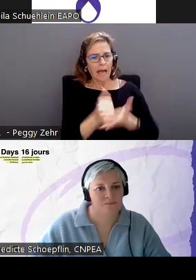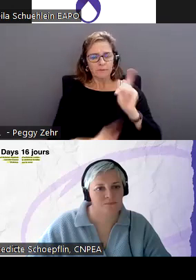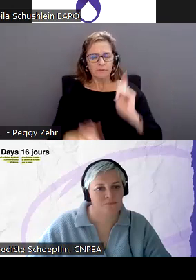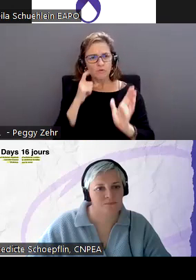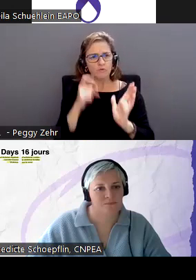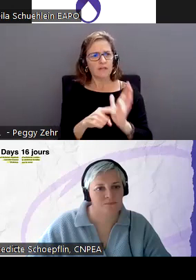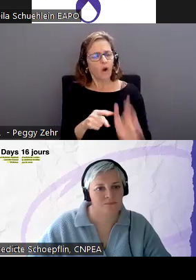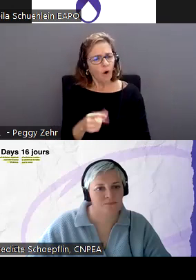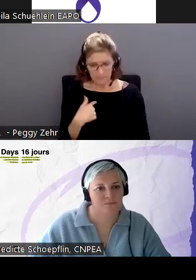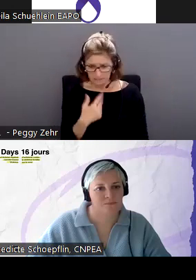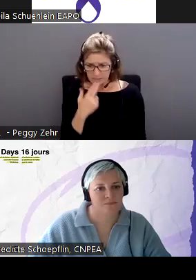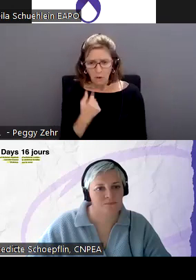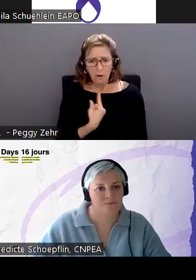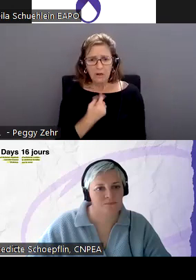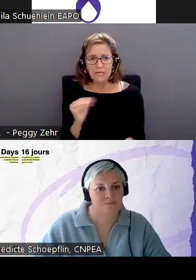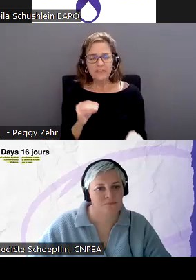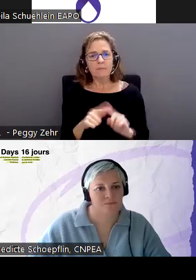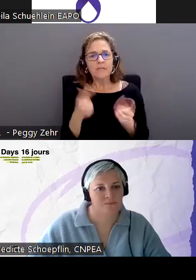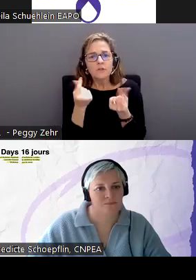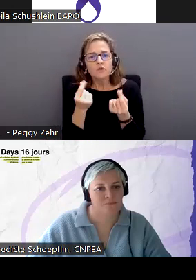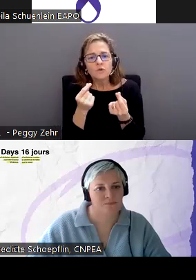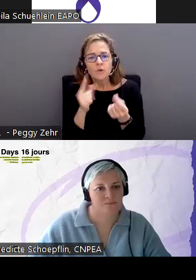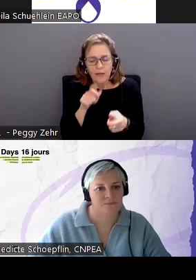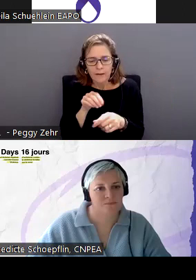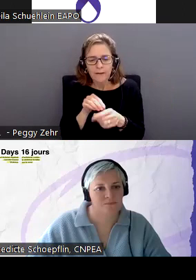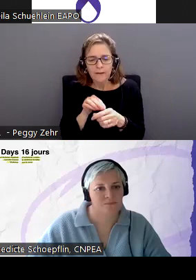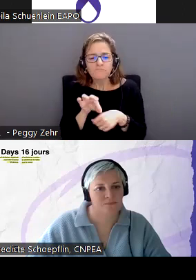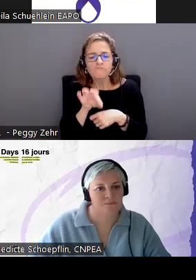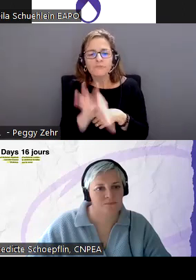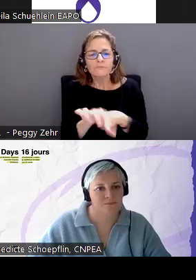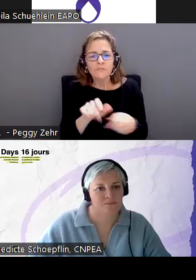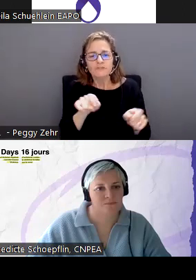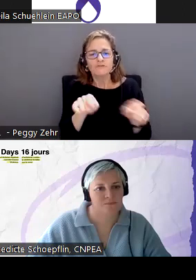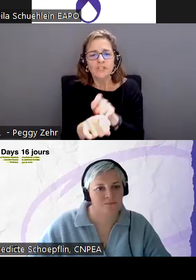it's meaningful, and can be done from anywhere in the system.